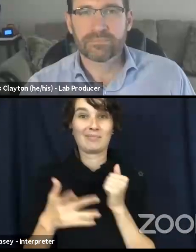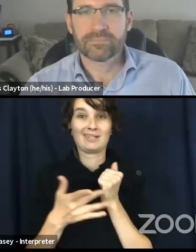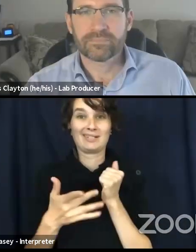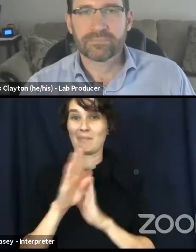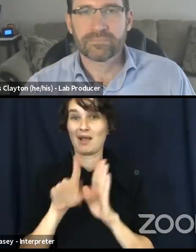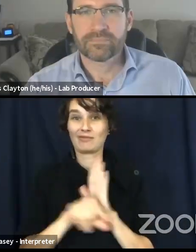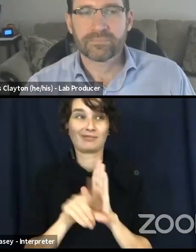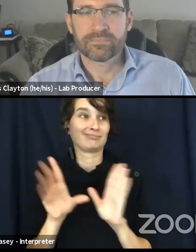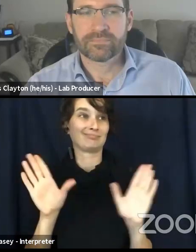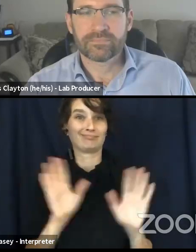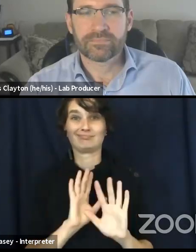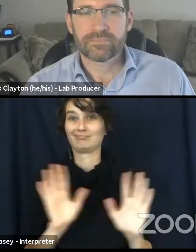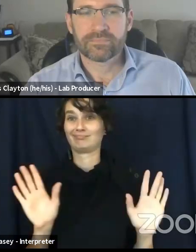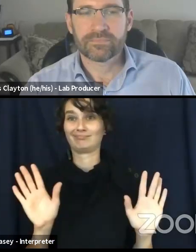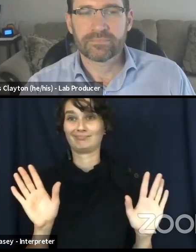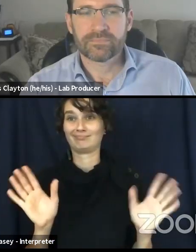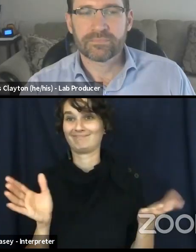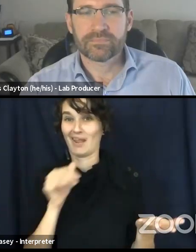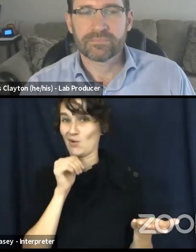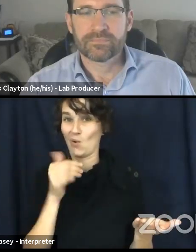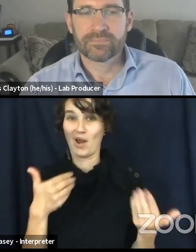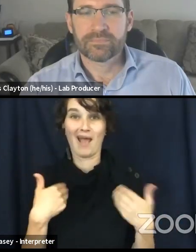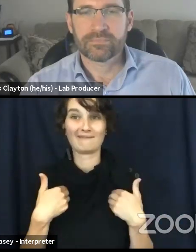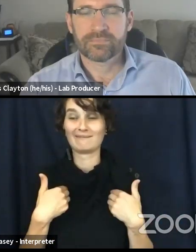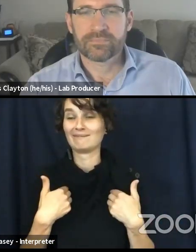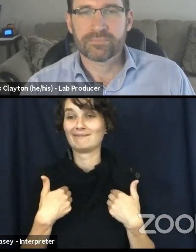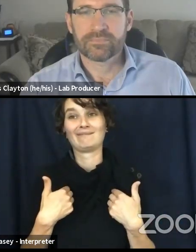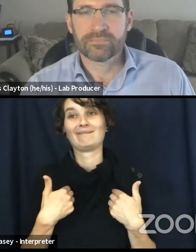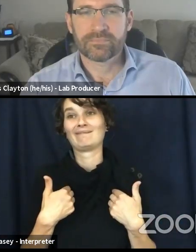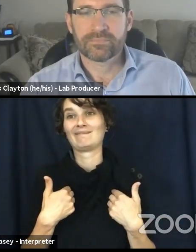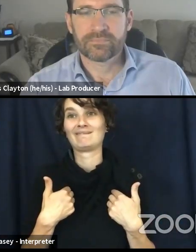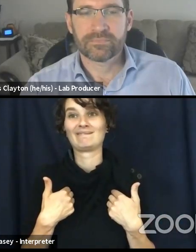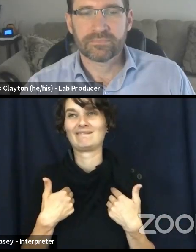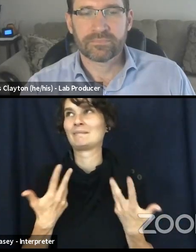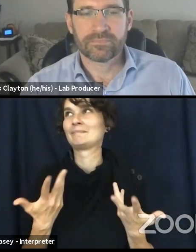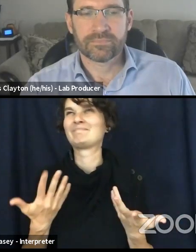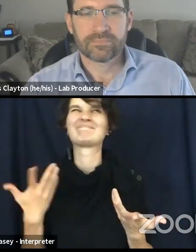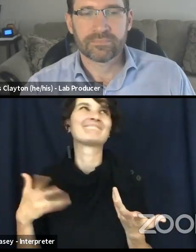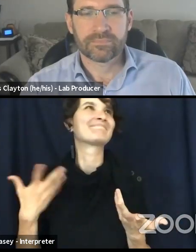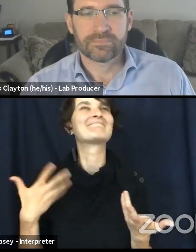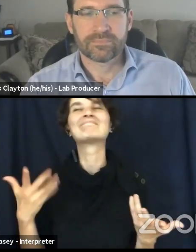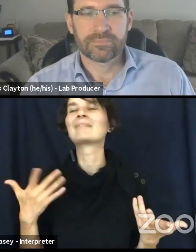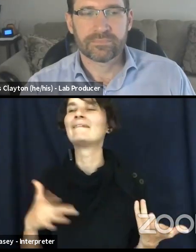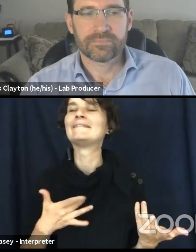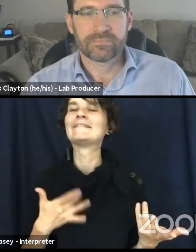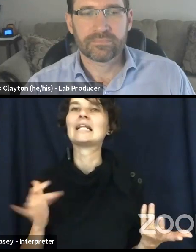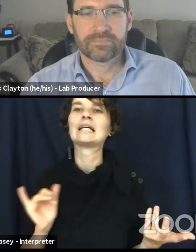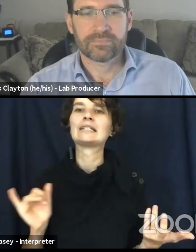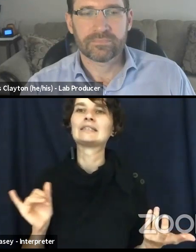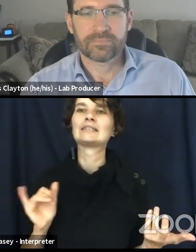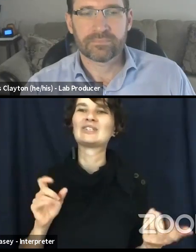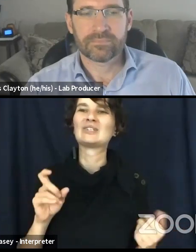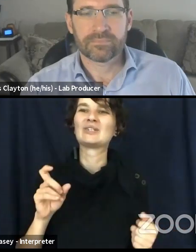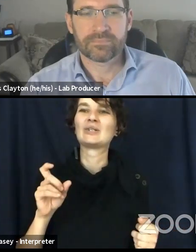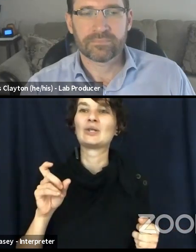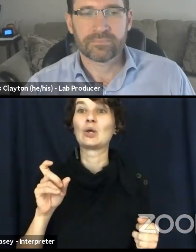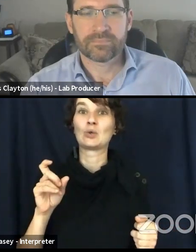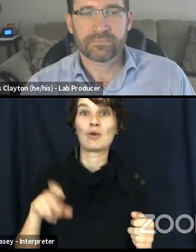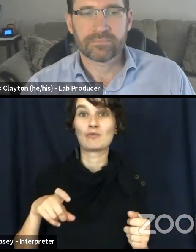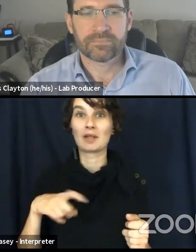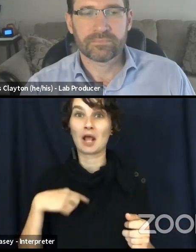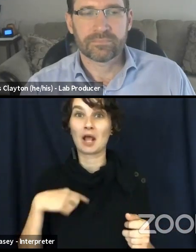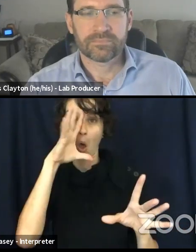don't have this, like, I don't know, I feel like you have to be like into tech